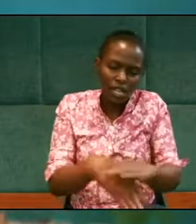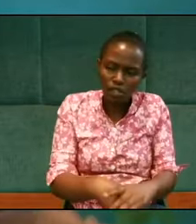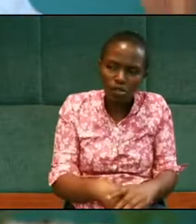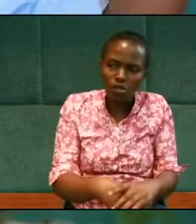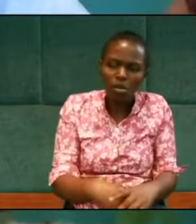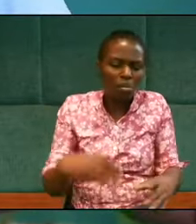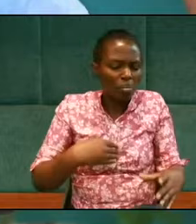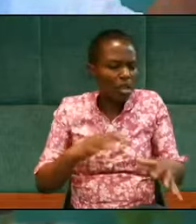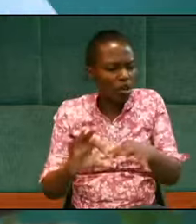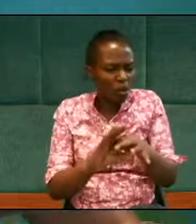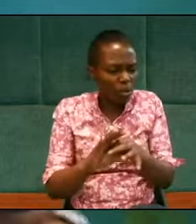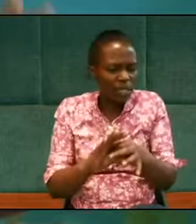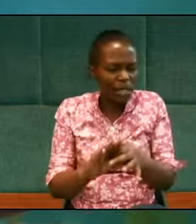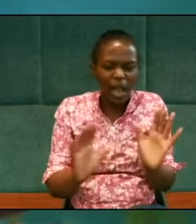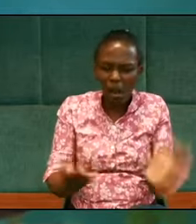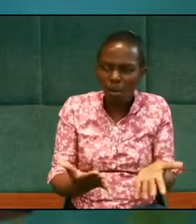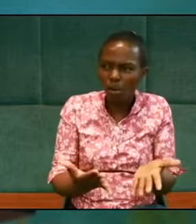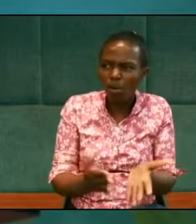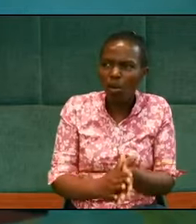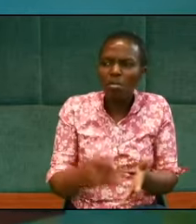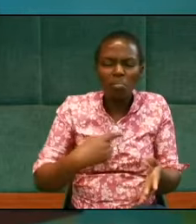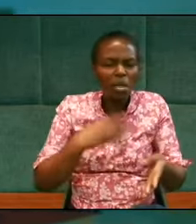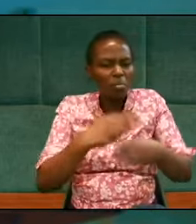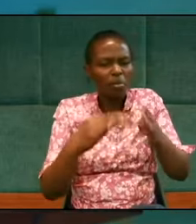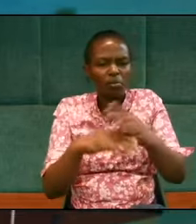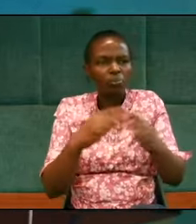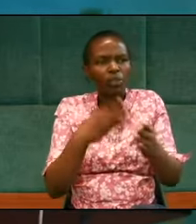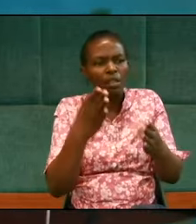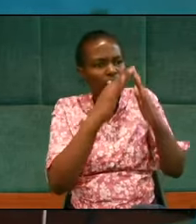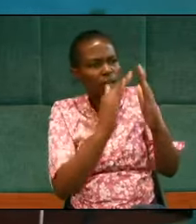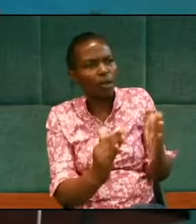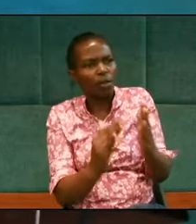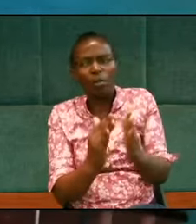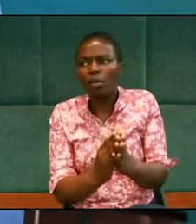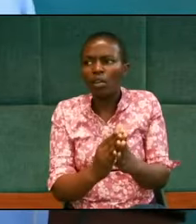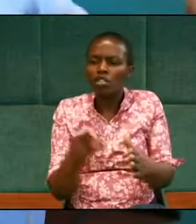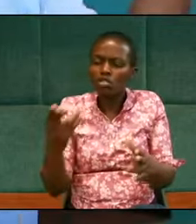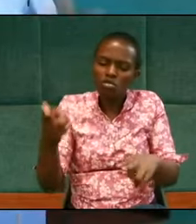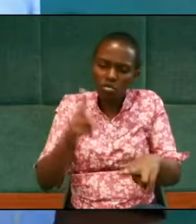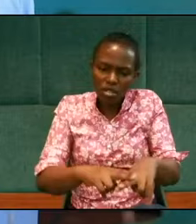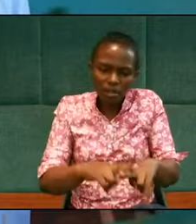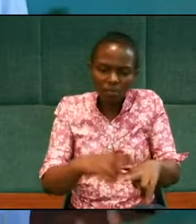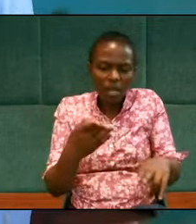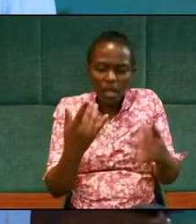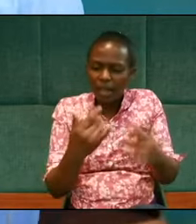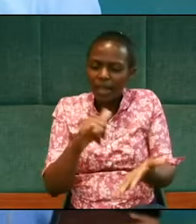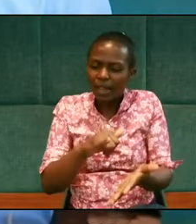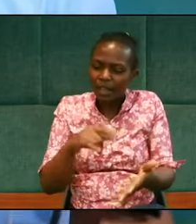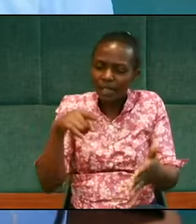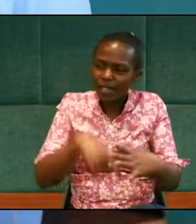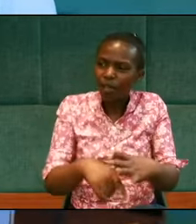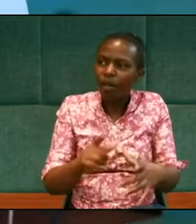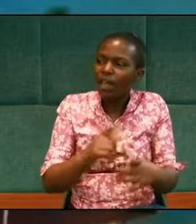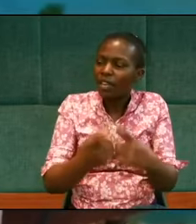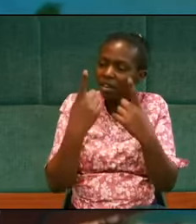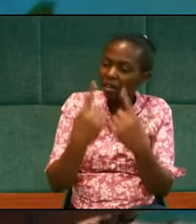to pay the cost? Jesus said, who builds a house will not sit down and count the cost. Listen, you will cry. You will cry. I recall Samuel when we